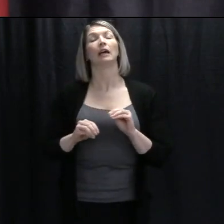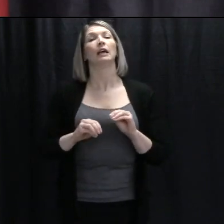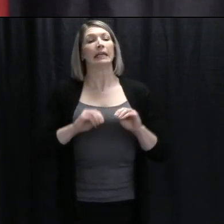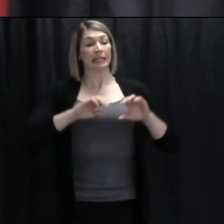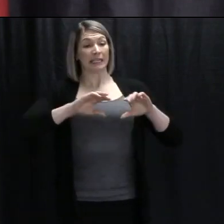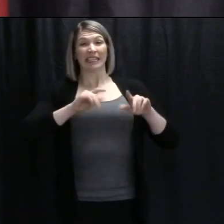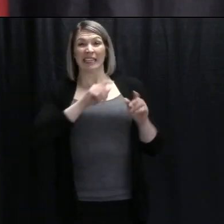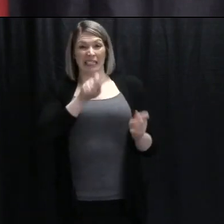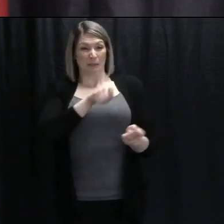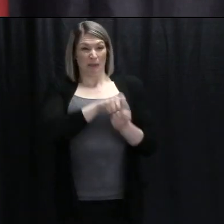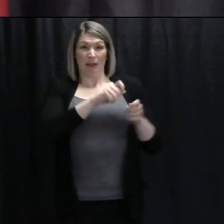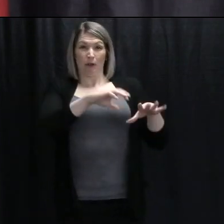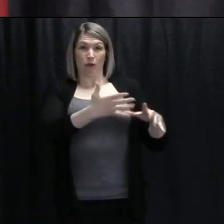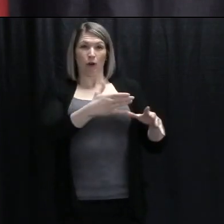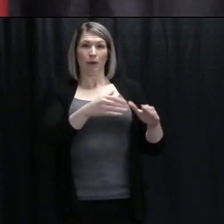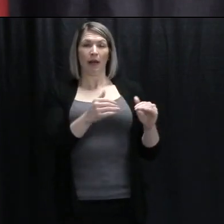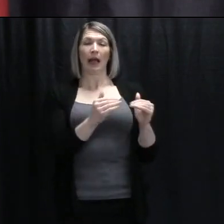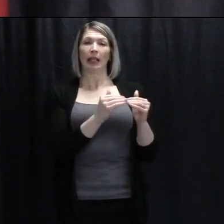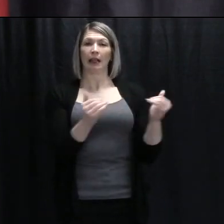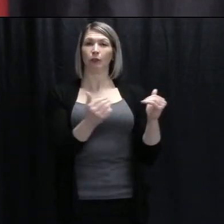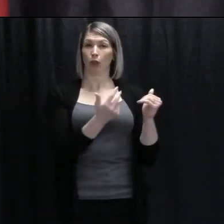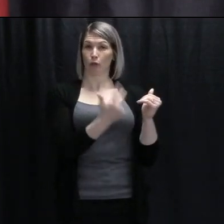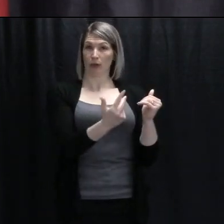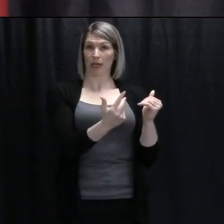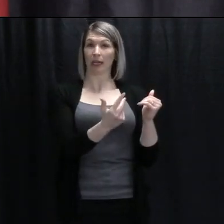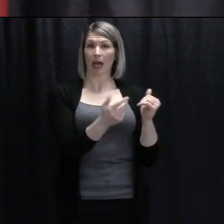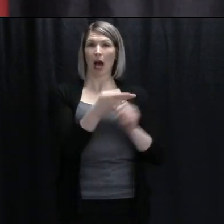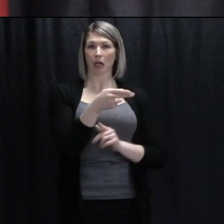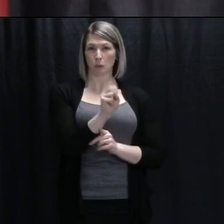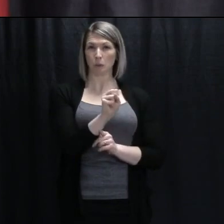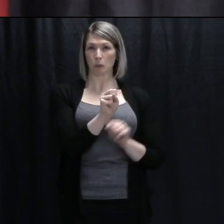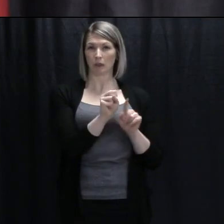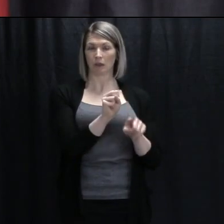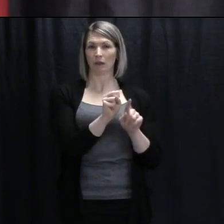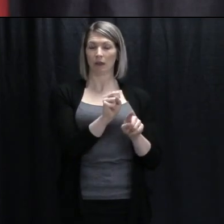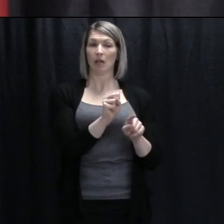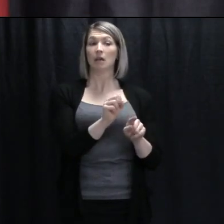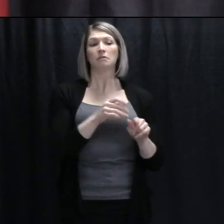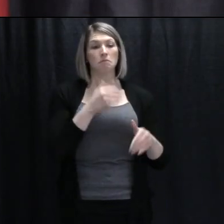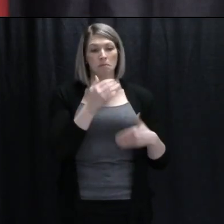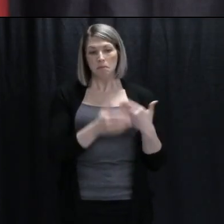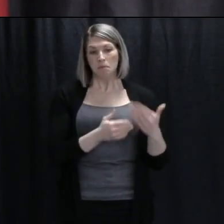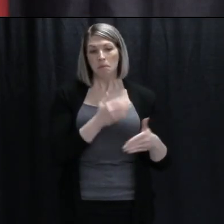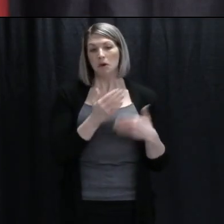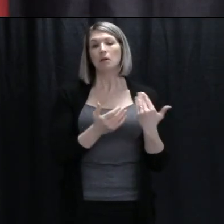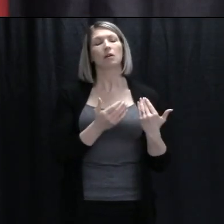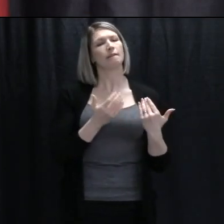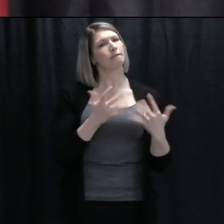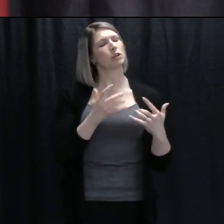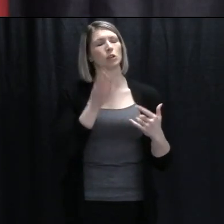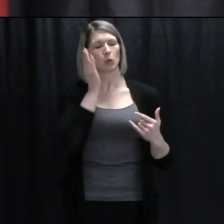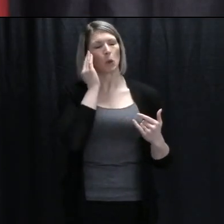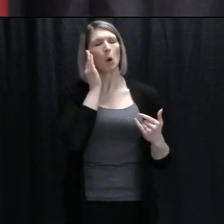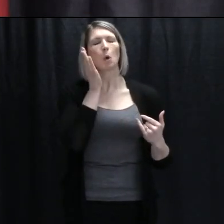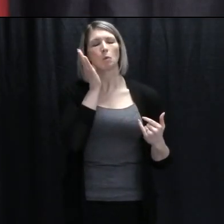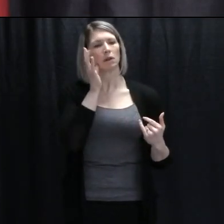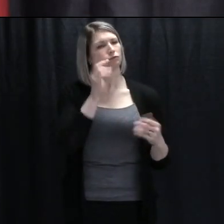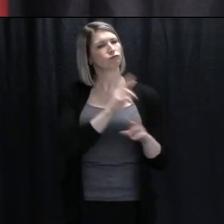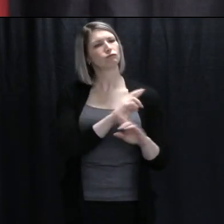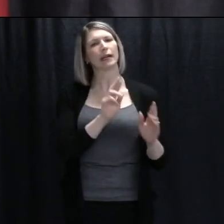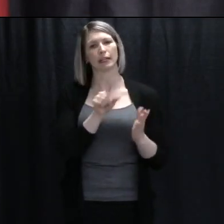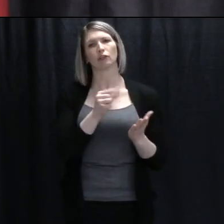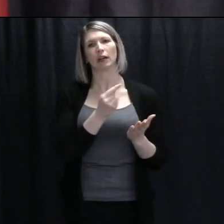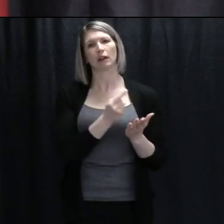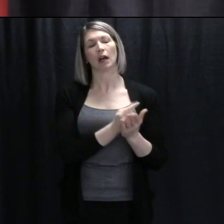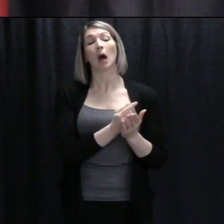on track to graduate will be eligible to graduate. Options have been developed for students who may be at